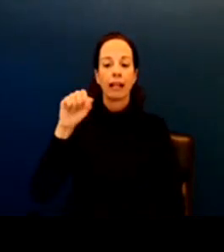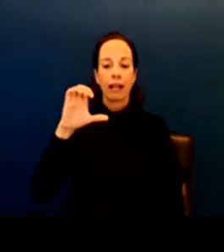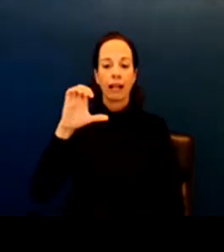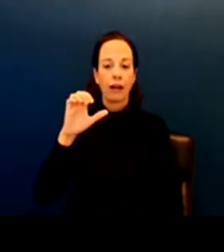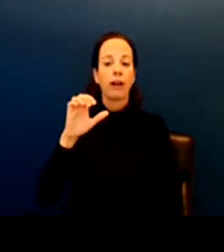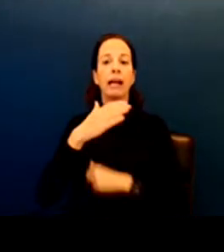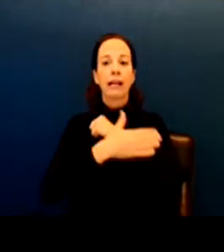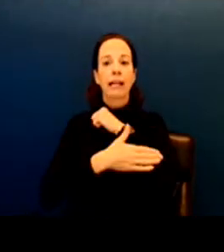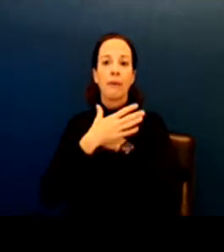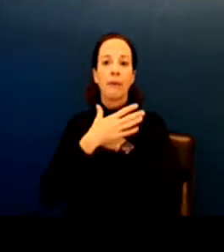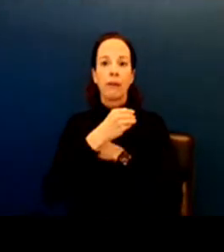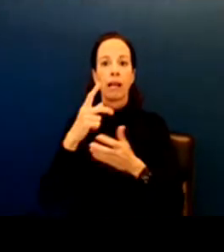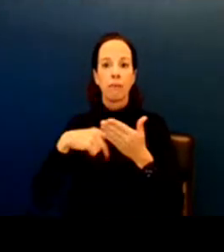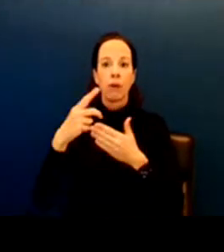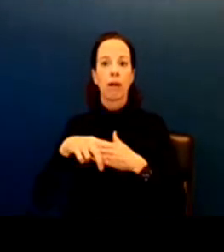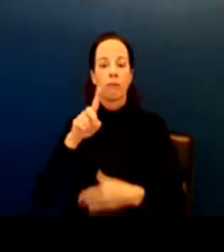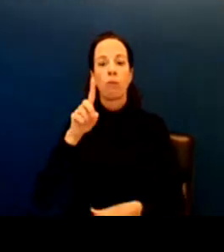program